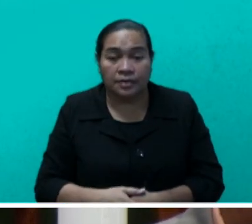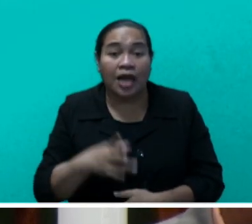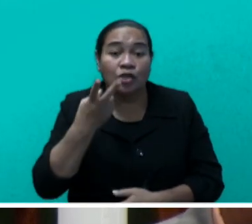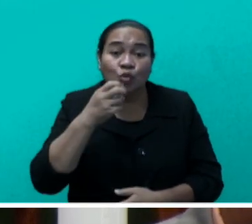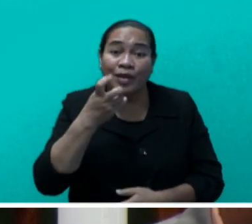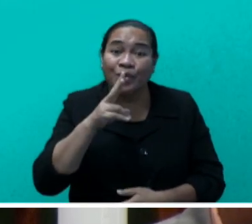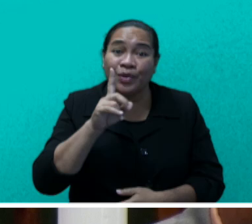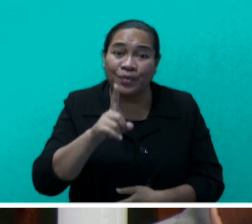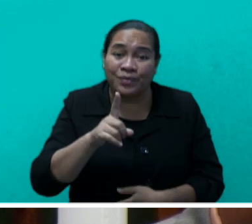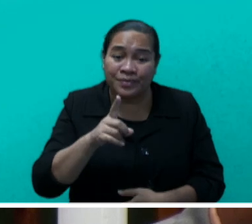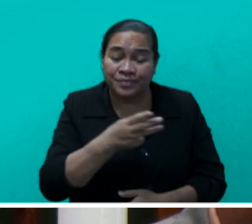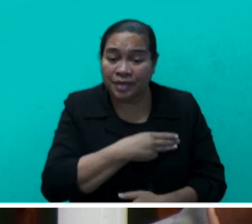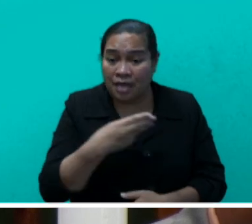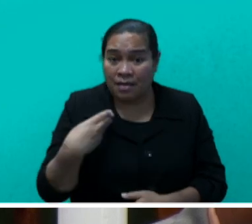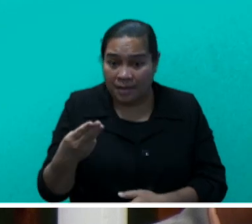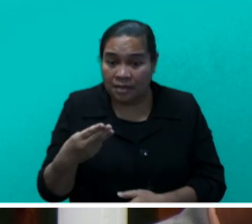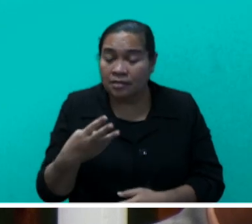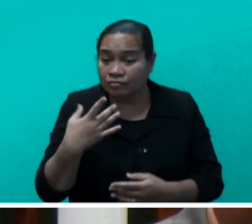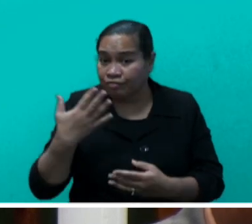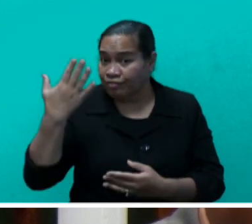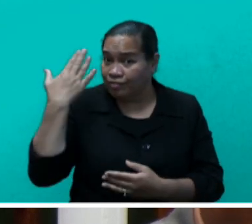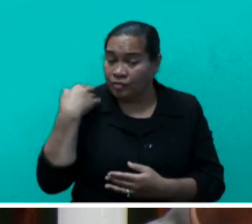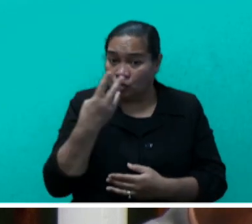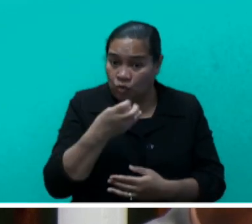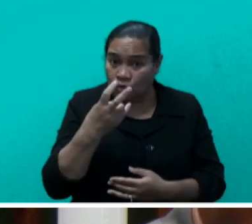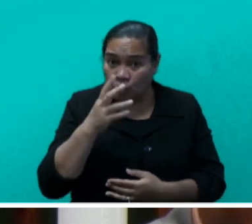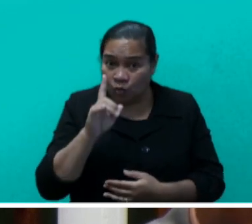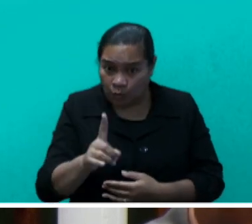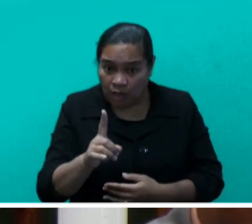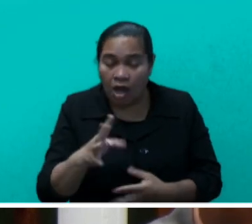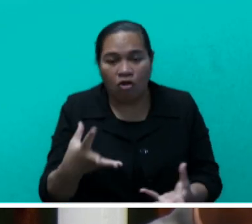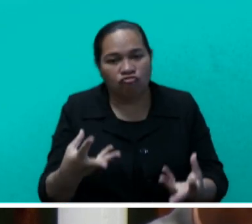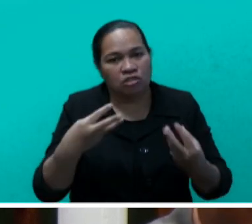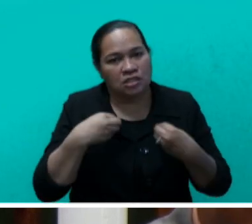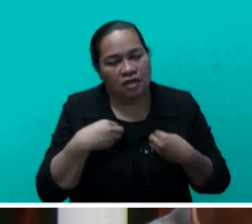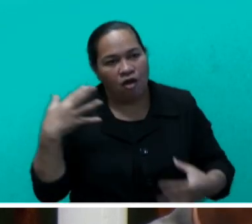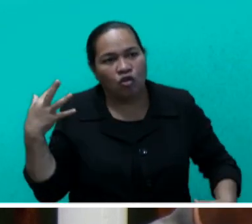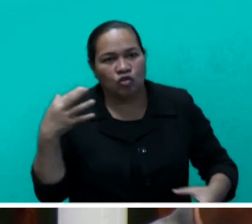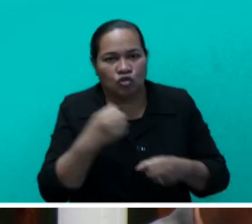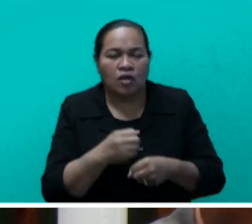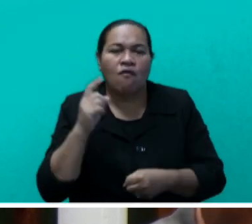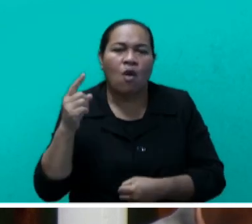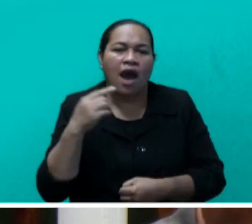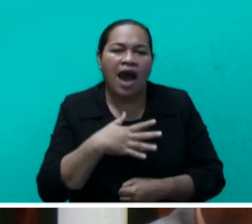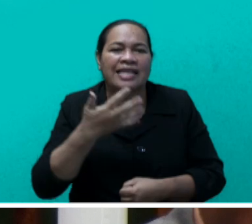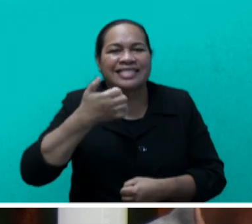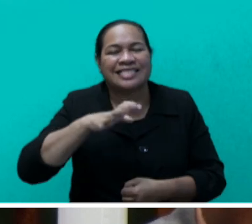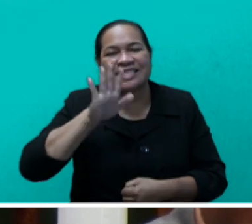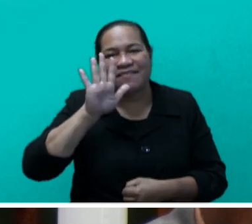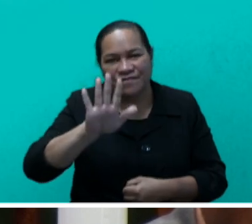2021, since 2021, the ministry has received a total of